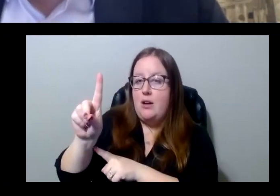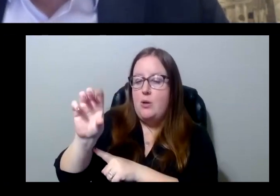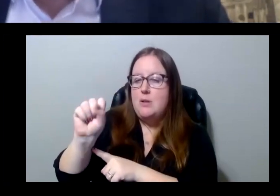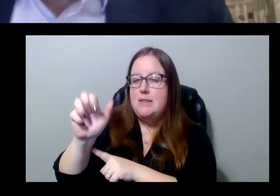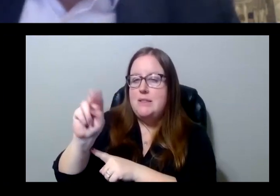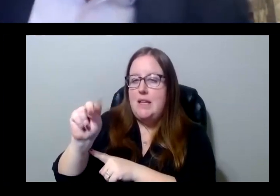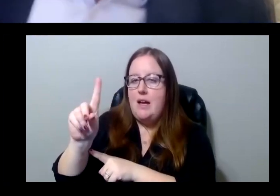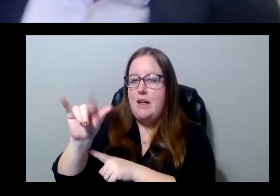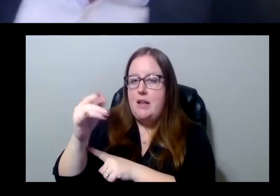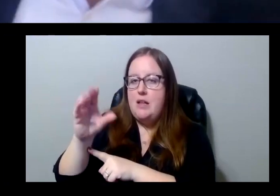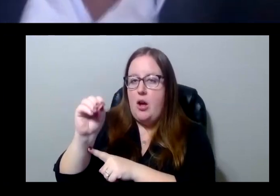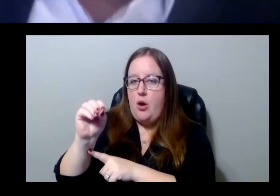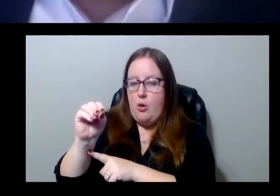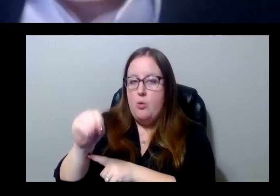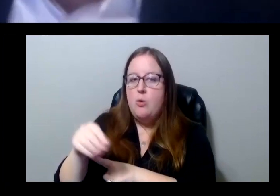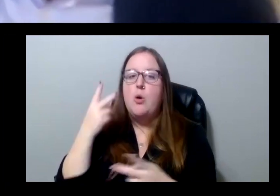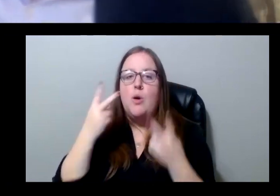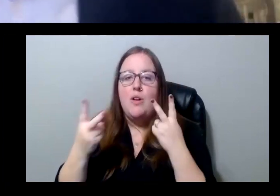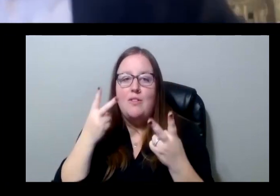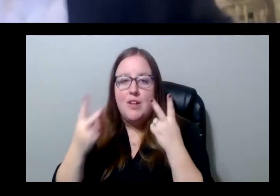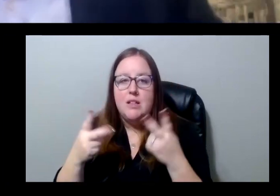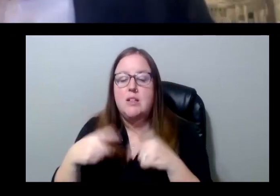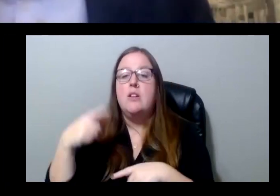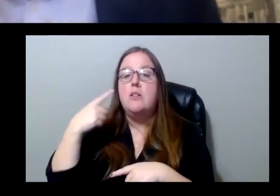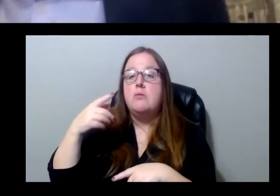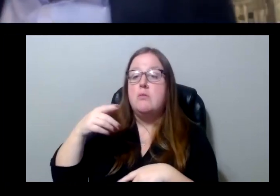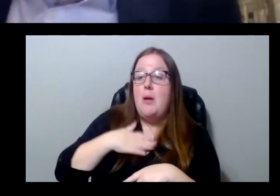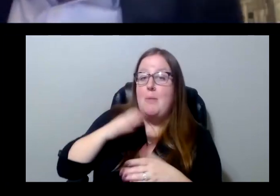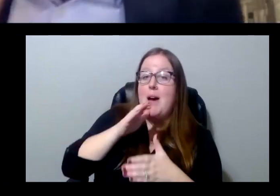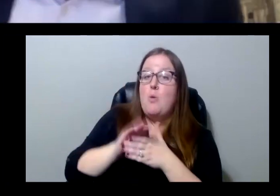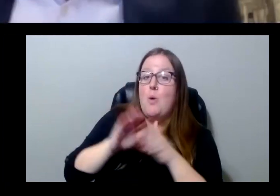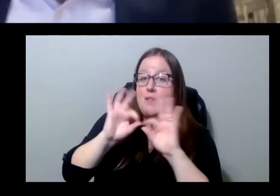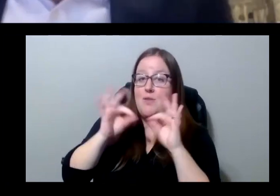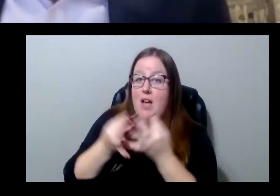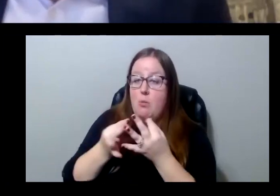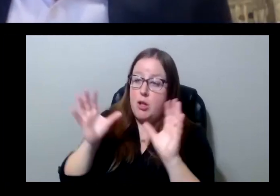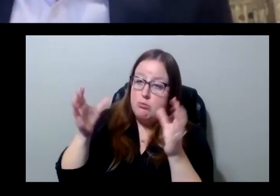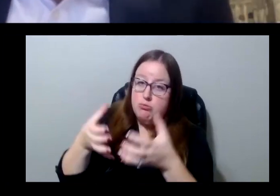to me about his experiences in Bosnia and in the concentration camps.